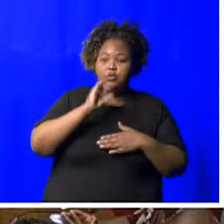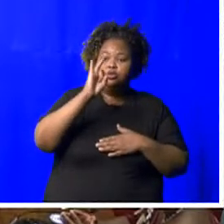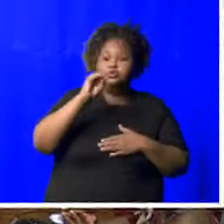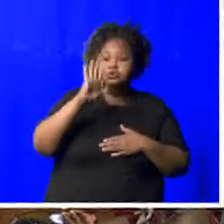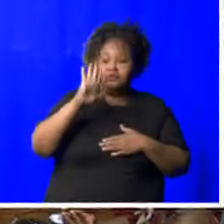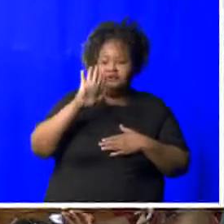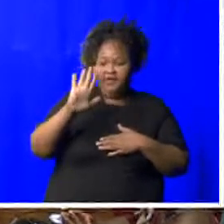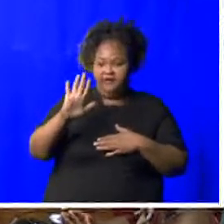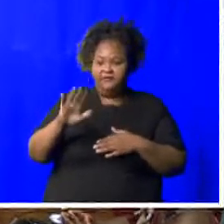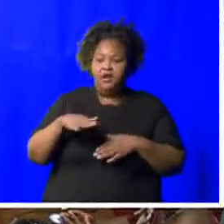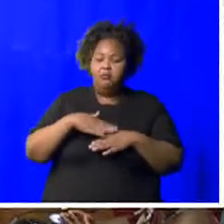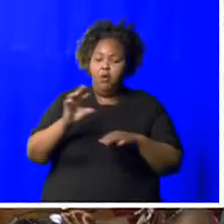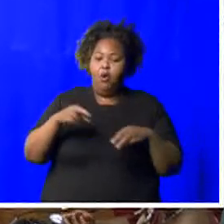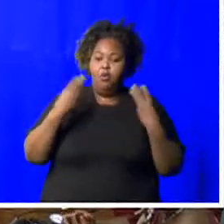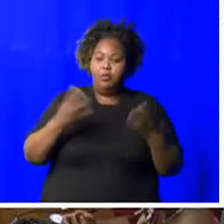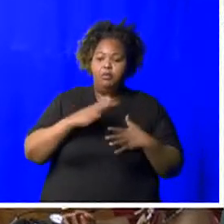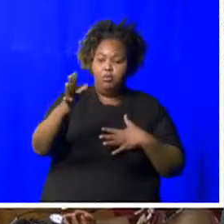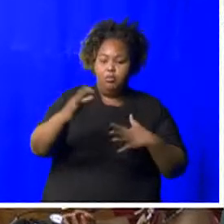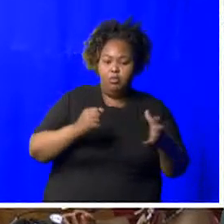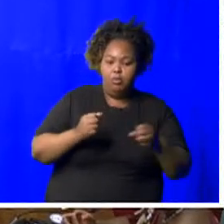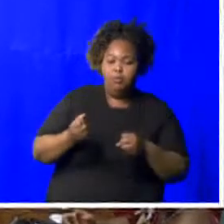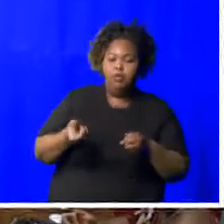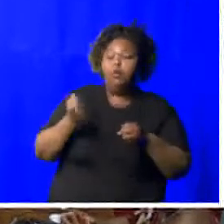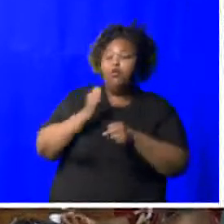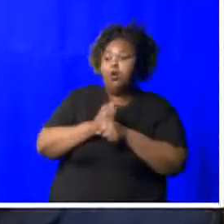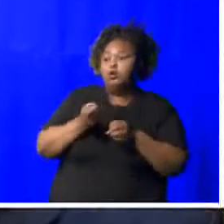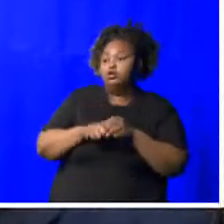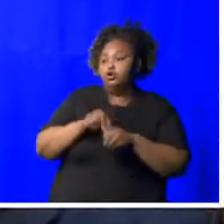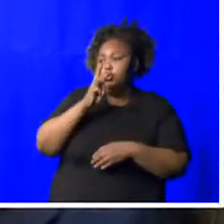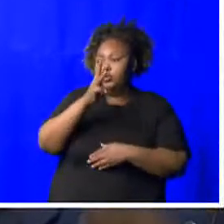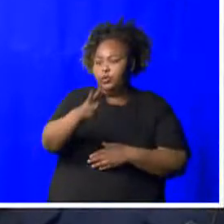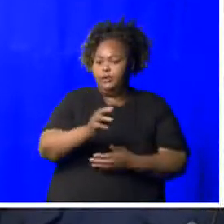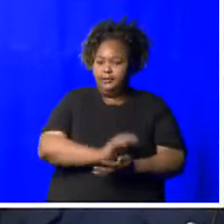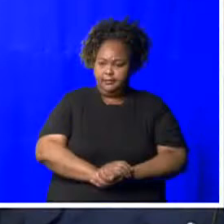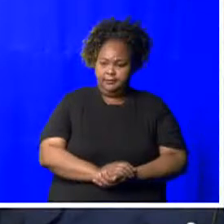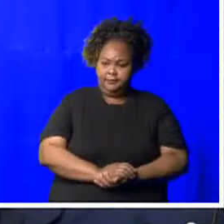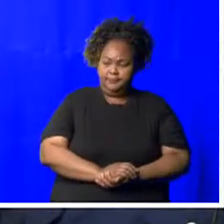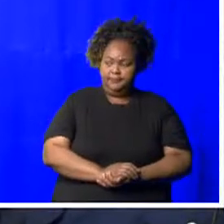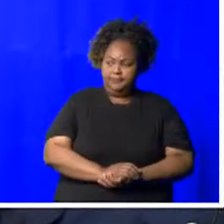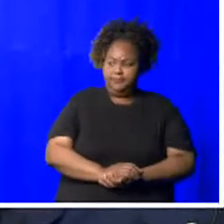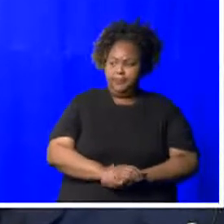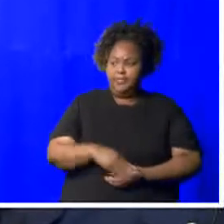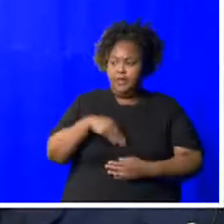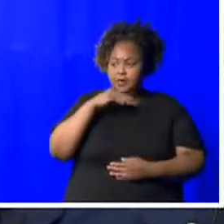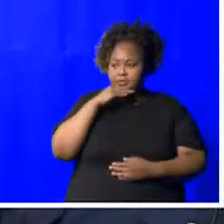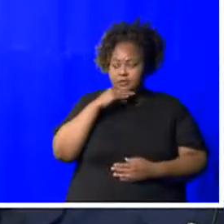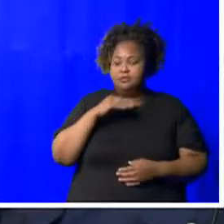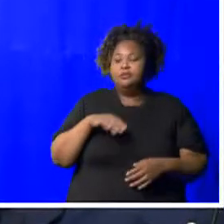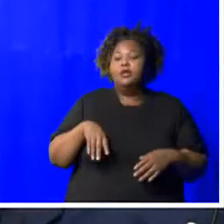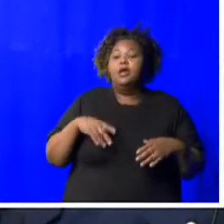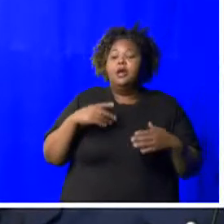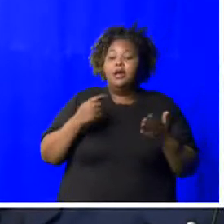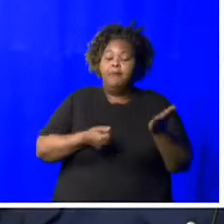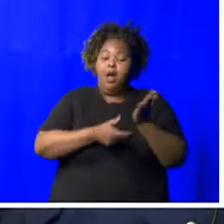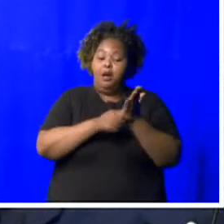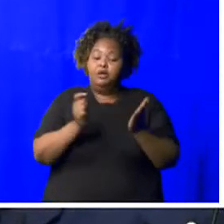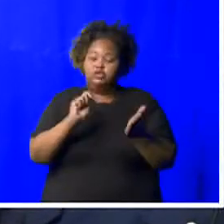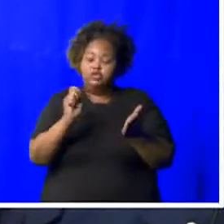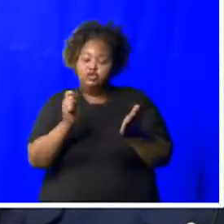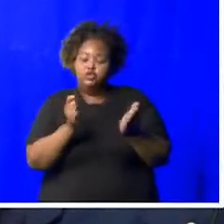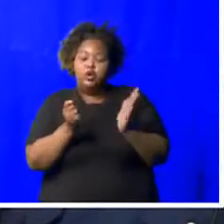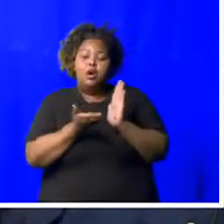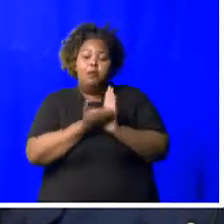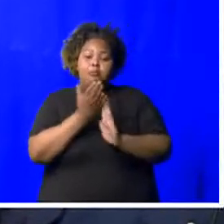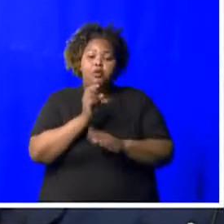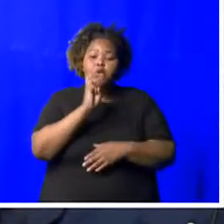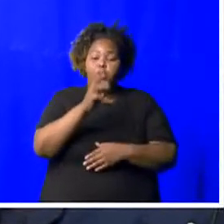to 2023-2024. Out of this, corporate income tax is expected to grow from